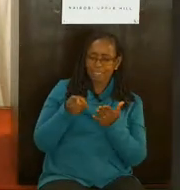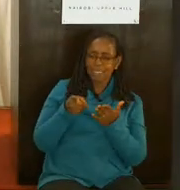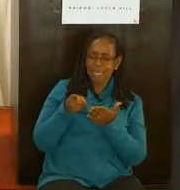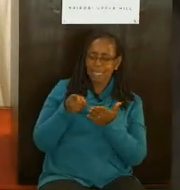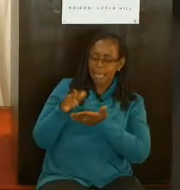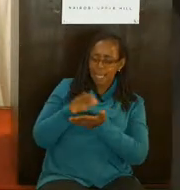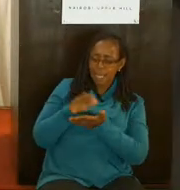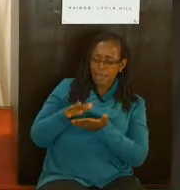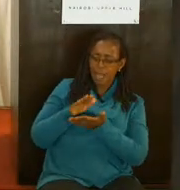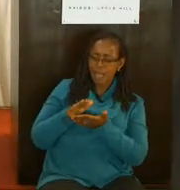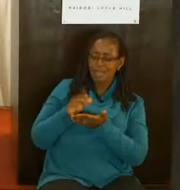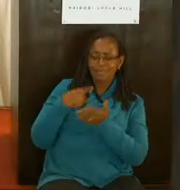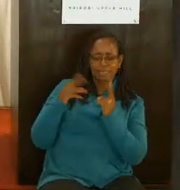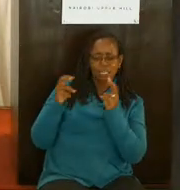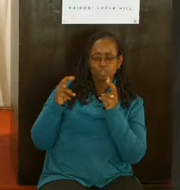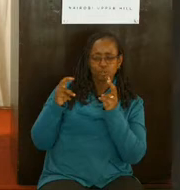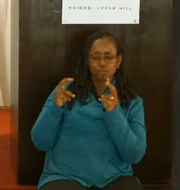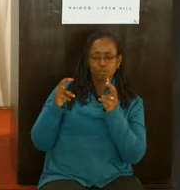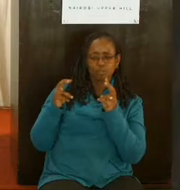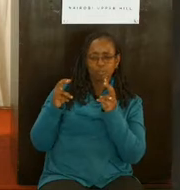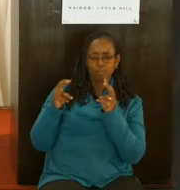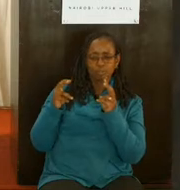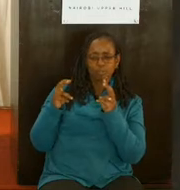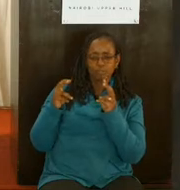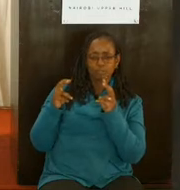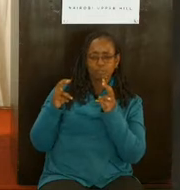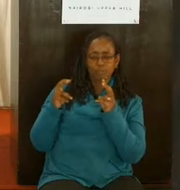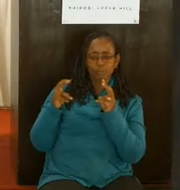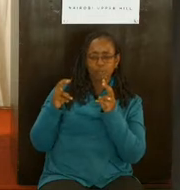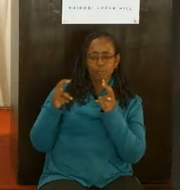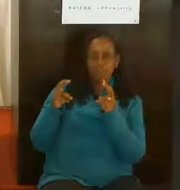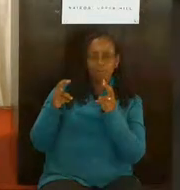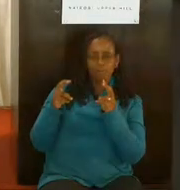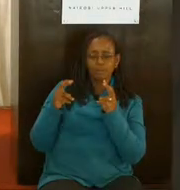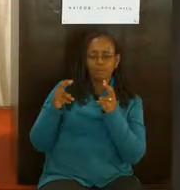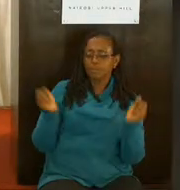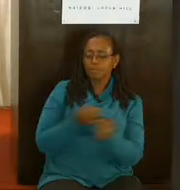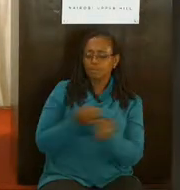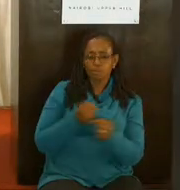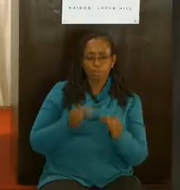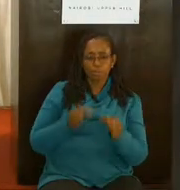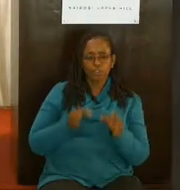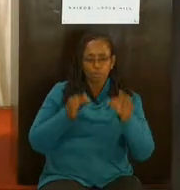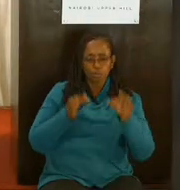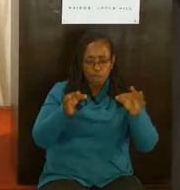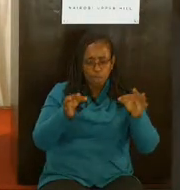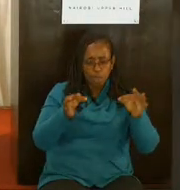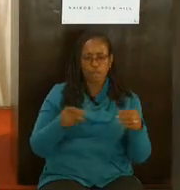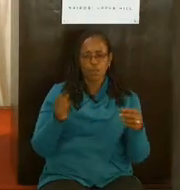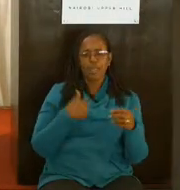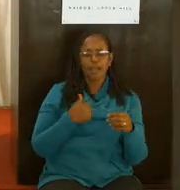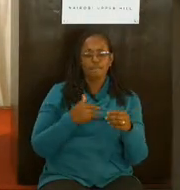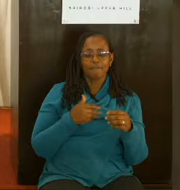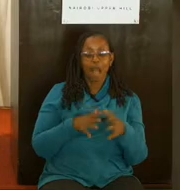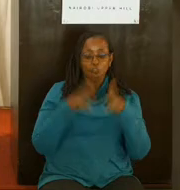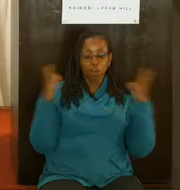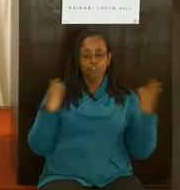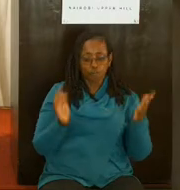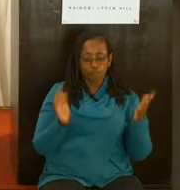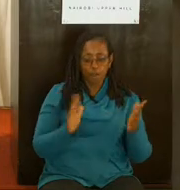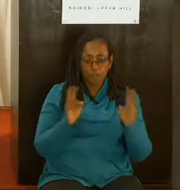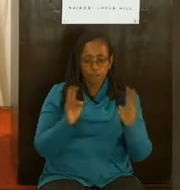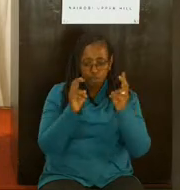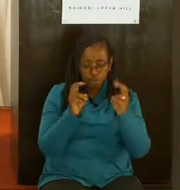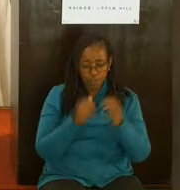that we can no longer you know postpone to discuss we have a lot of welfare issues in the